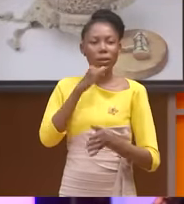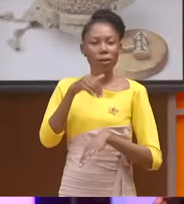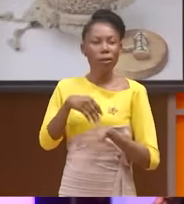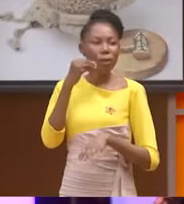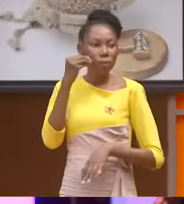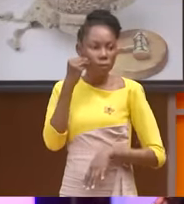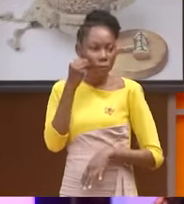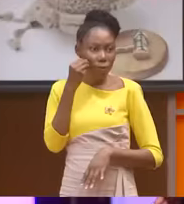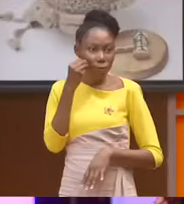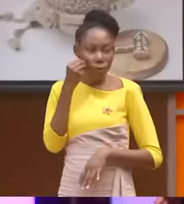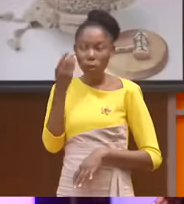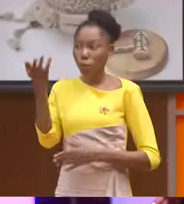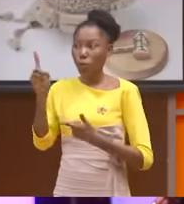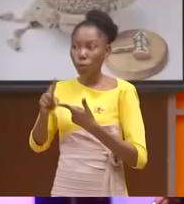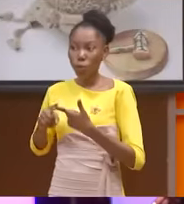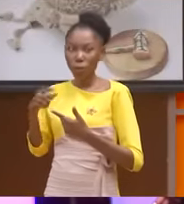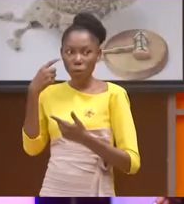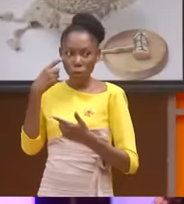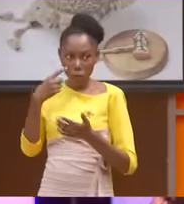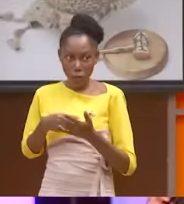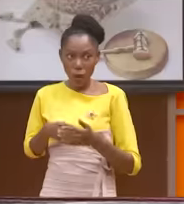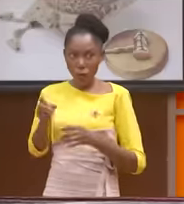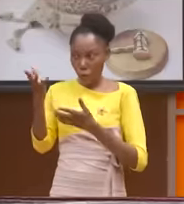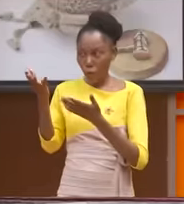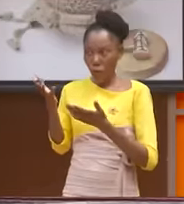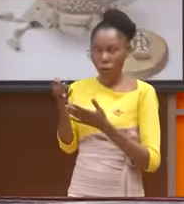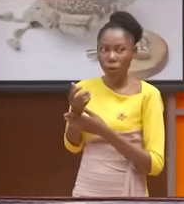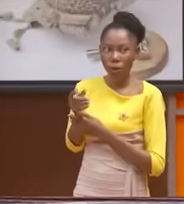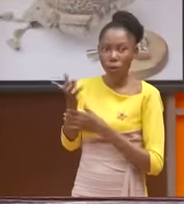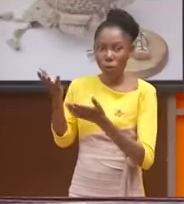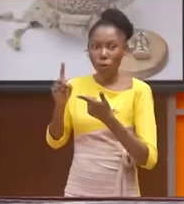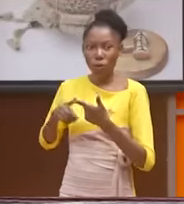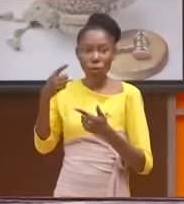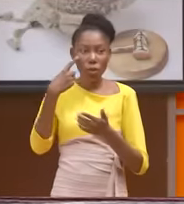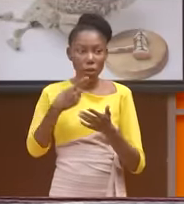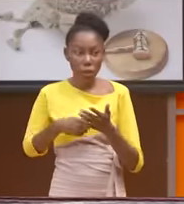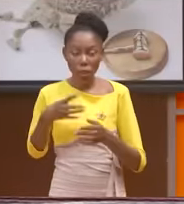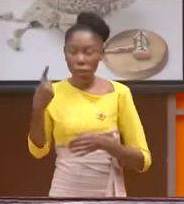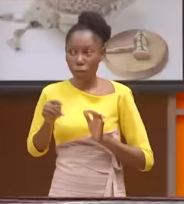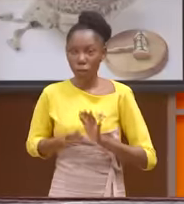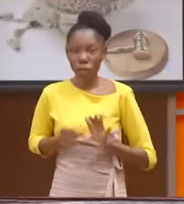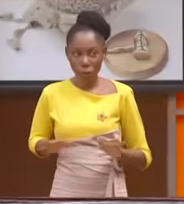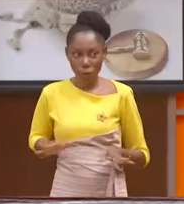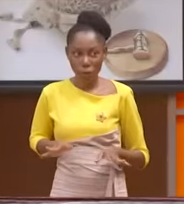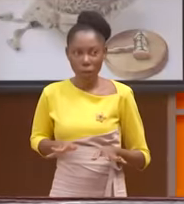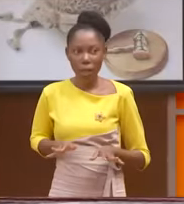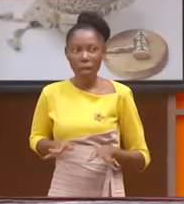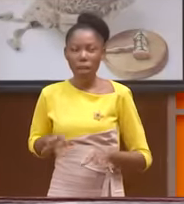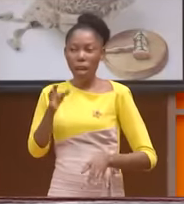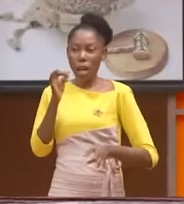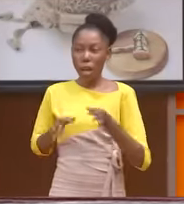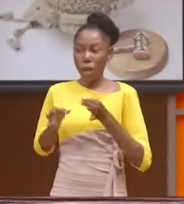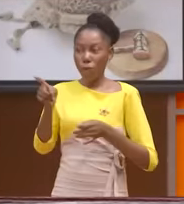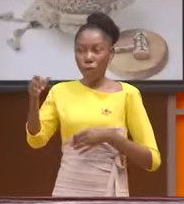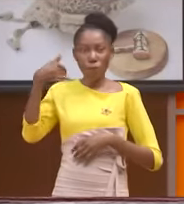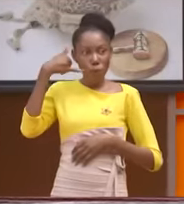what? You want to check the children? Be straight. Listen, wait. You want to check up on the children? If you call,